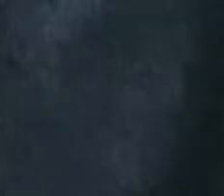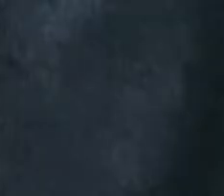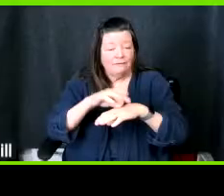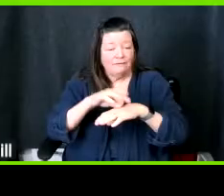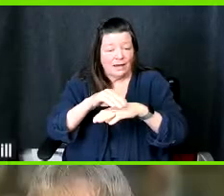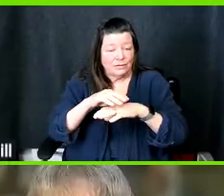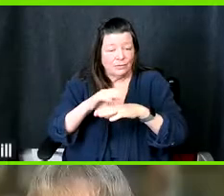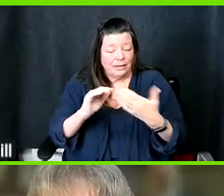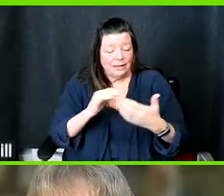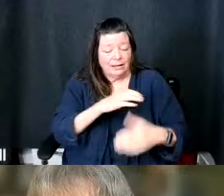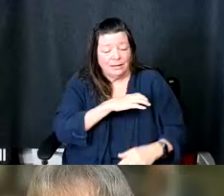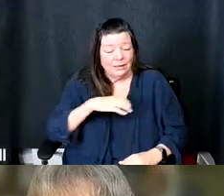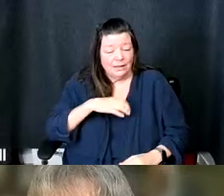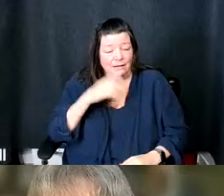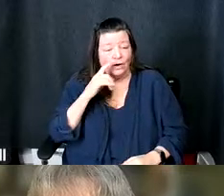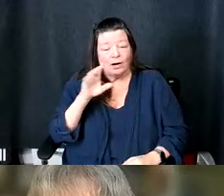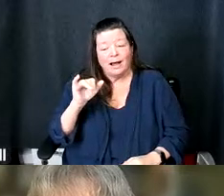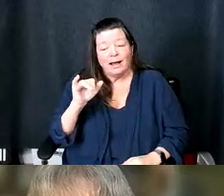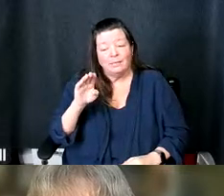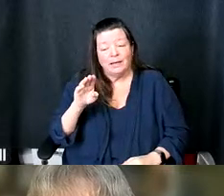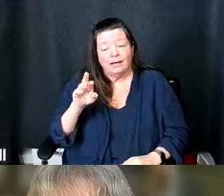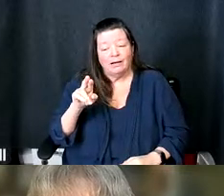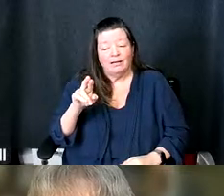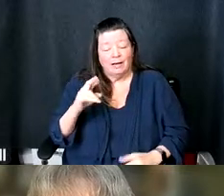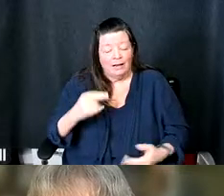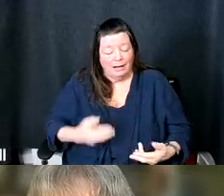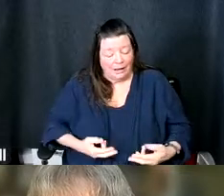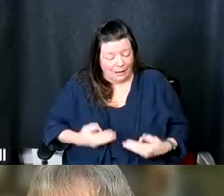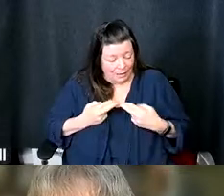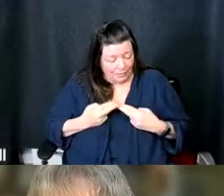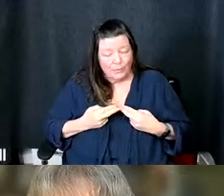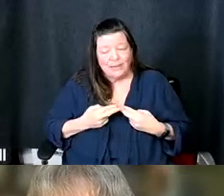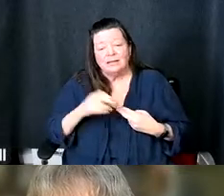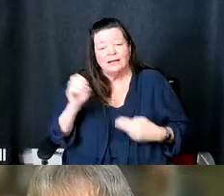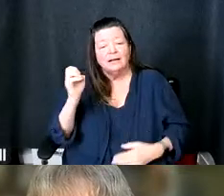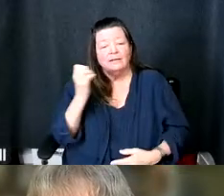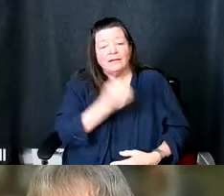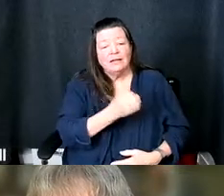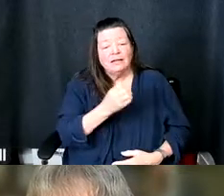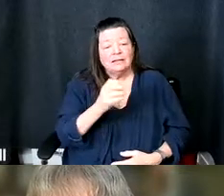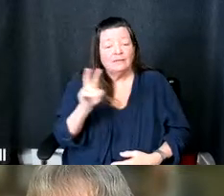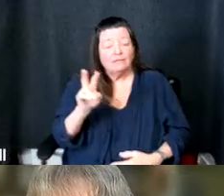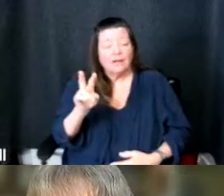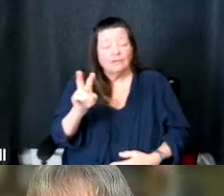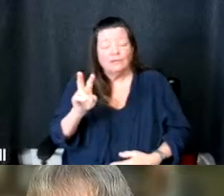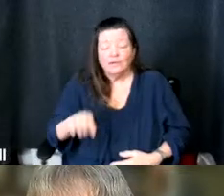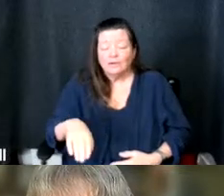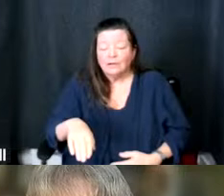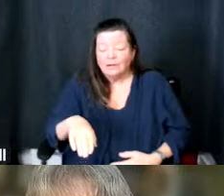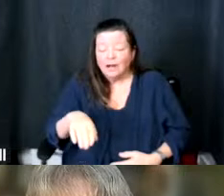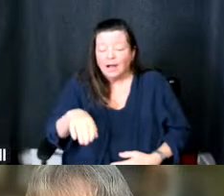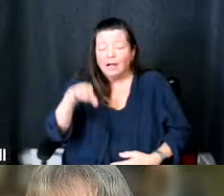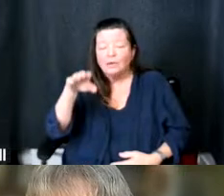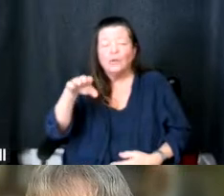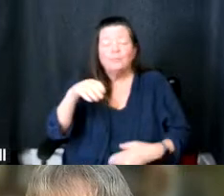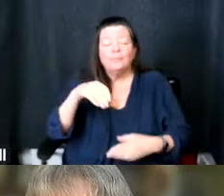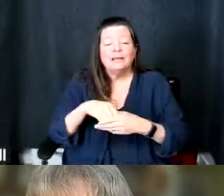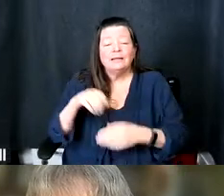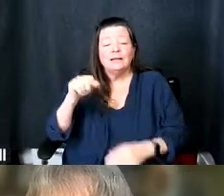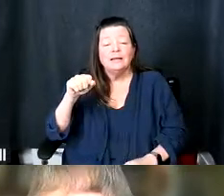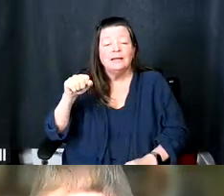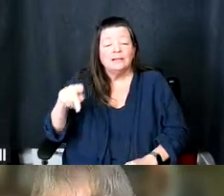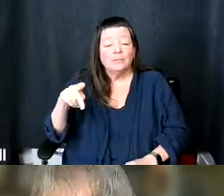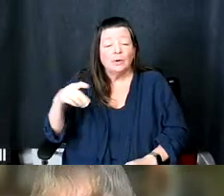for IBR, and I'm a resident of East Vancouver. I grew up and was born in Spokane,